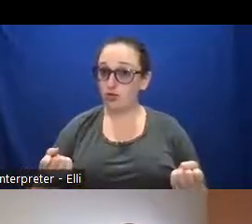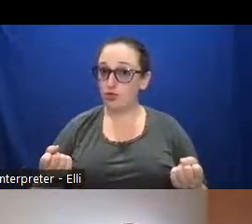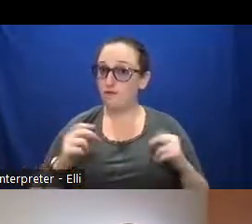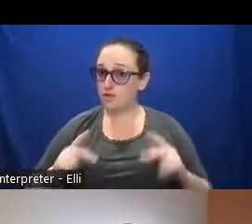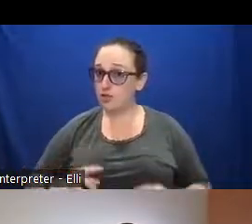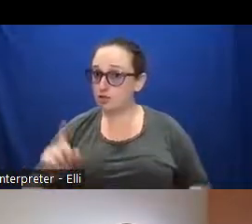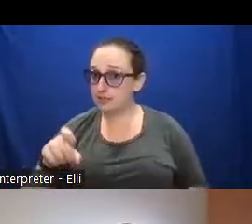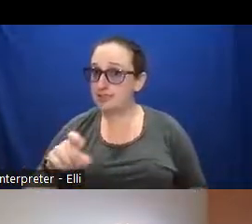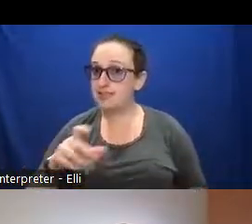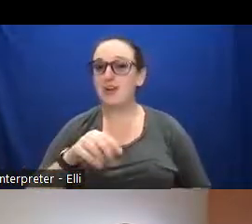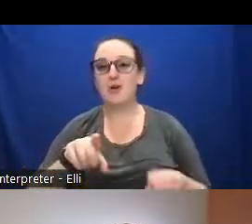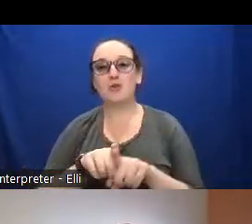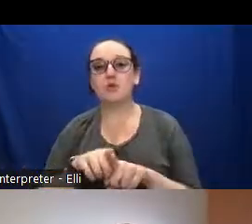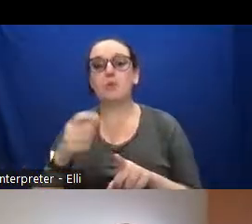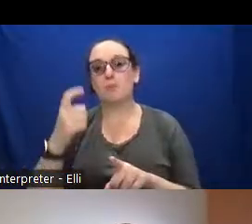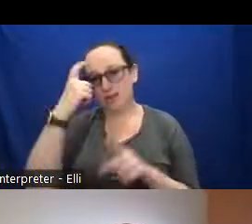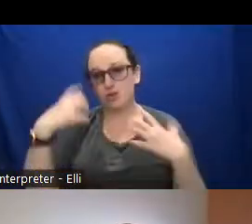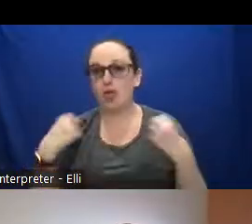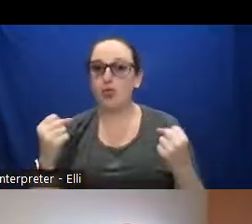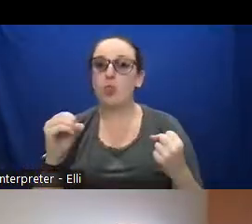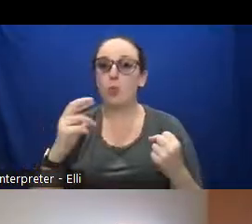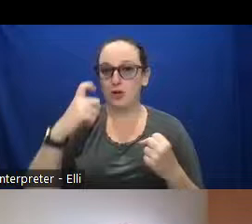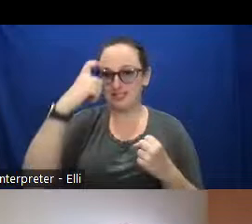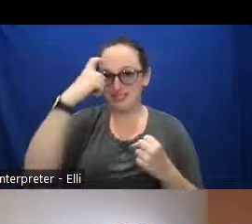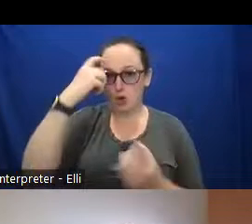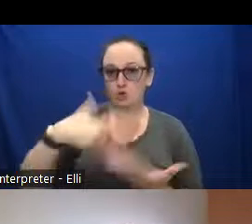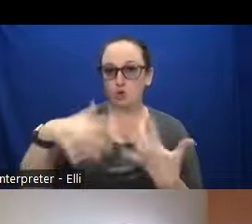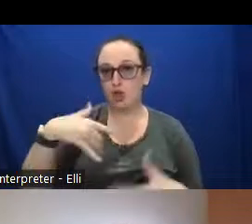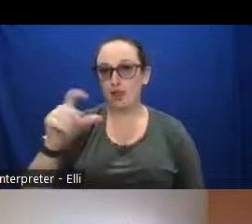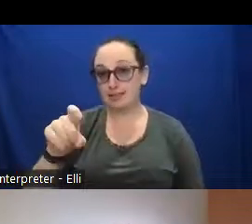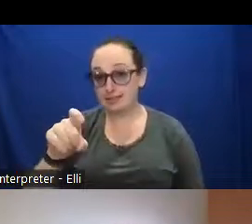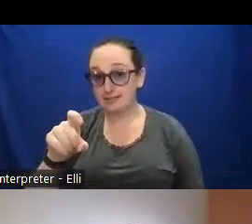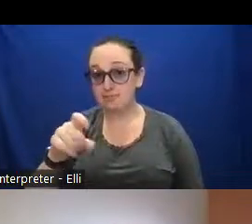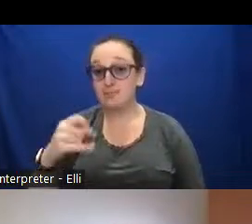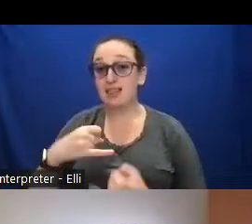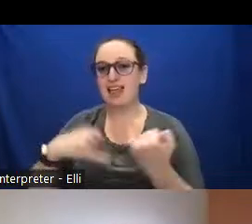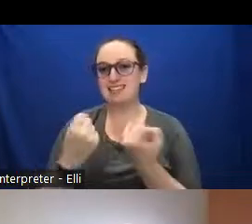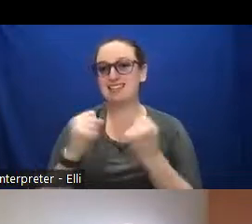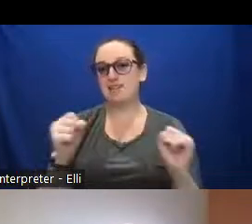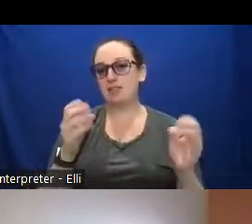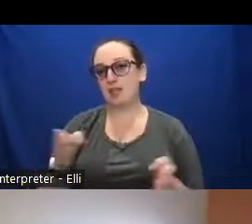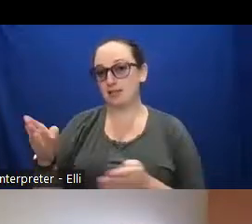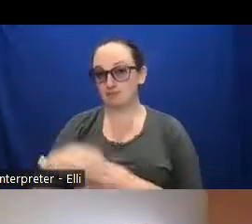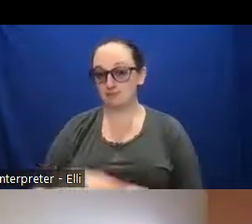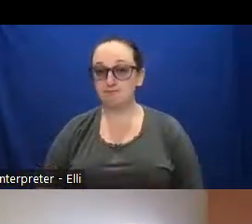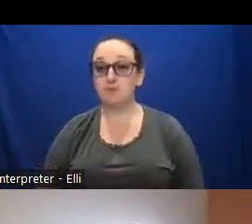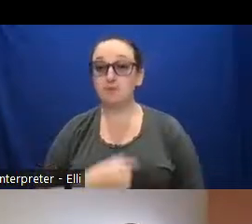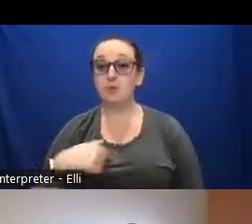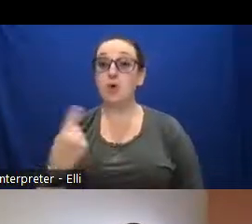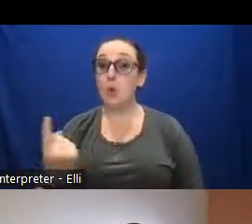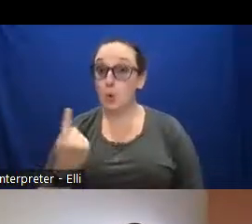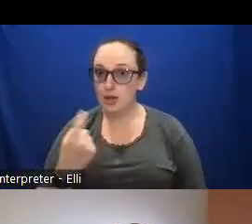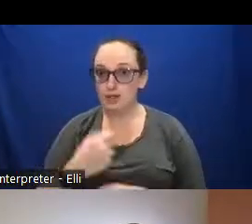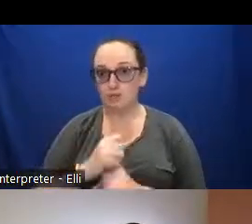needs, as well as any mental health needs or psychosocial needs, and safety planning. So we always make sure that